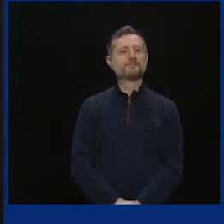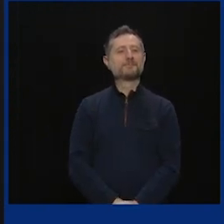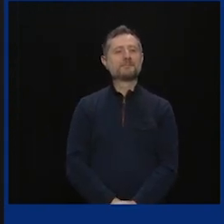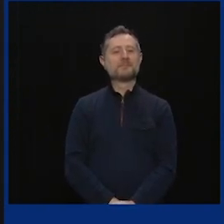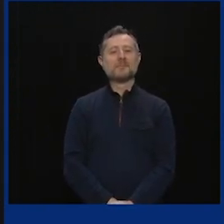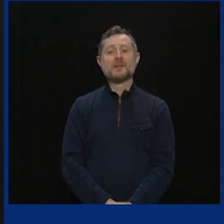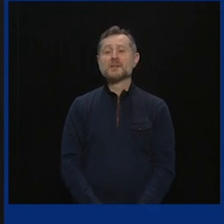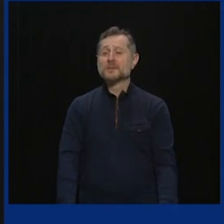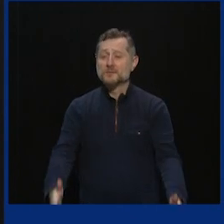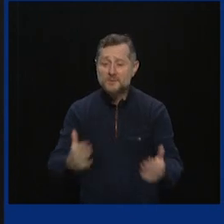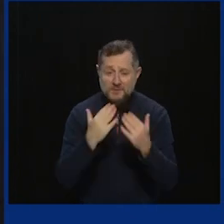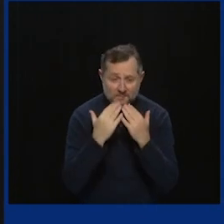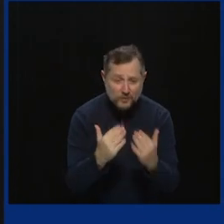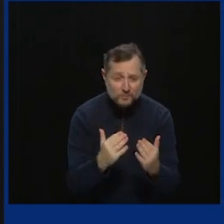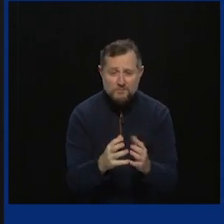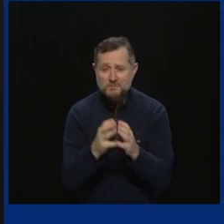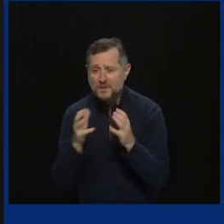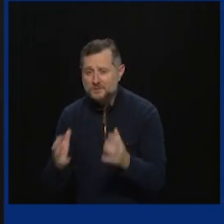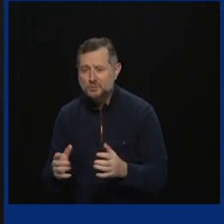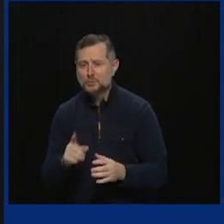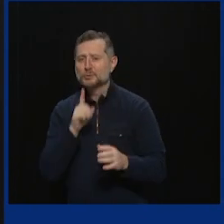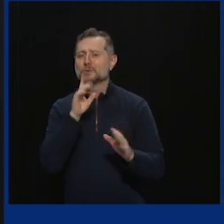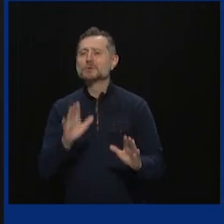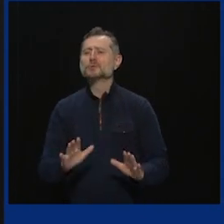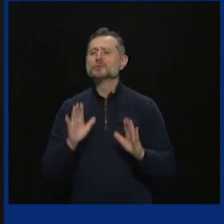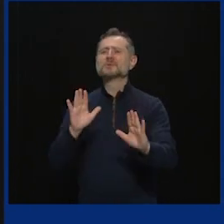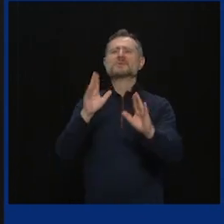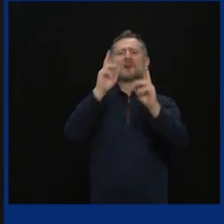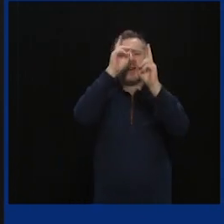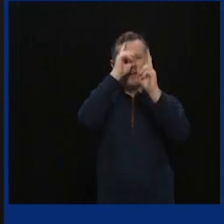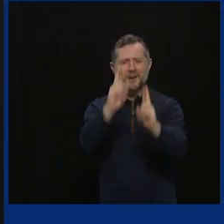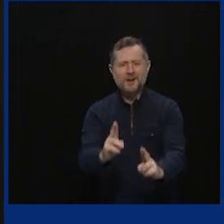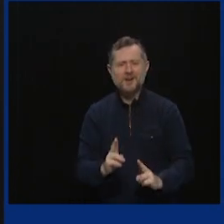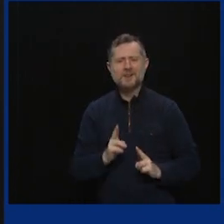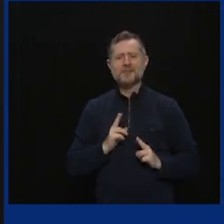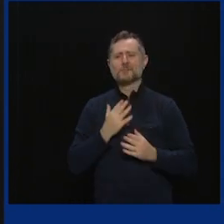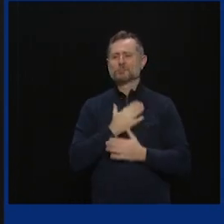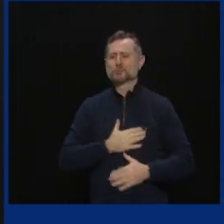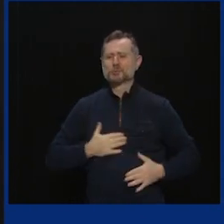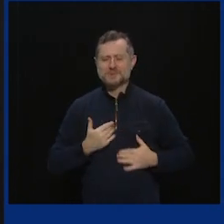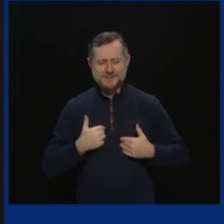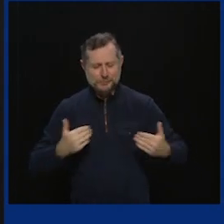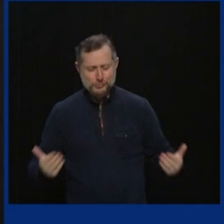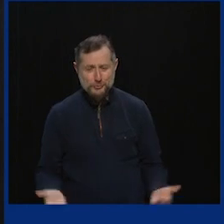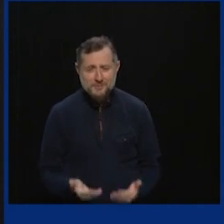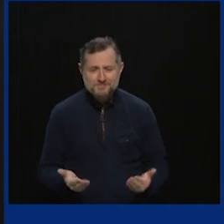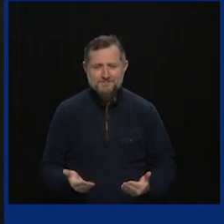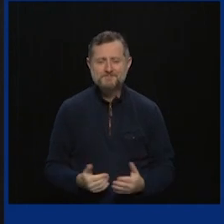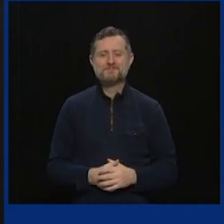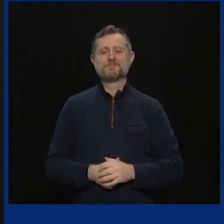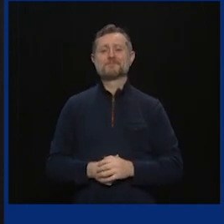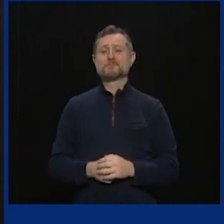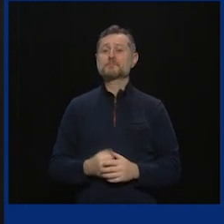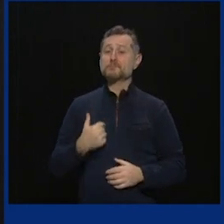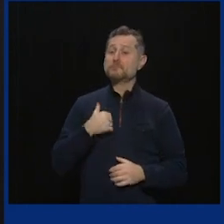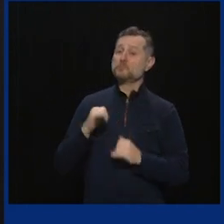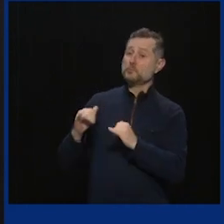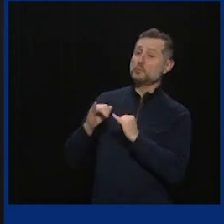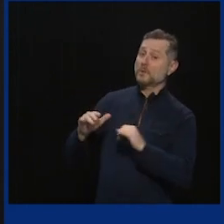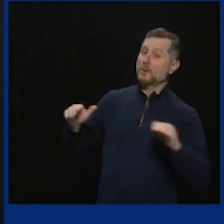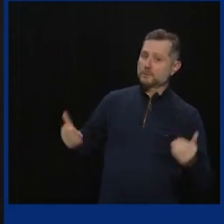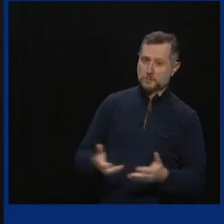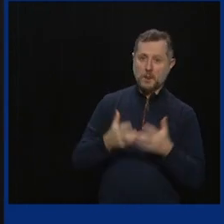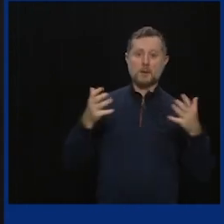Thank you very much. It is a great honor and pleasure to be with you here. I've also spent a lot of time in this room and on this stage